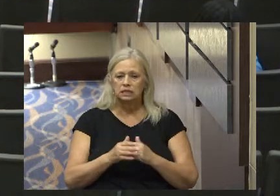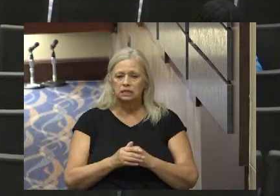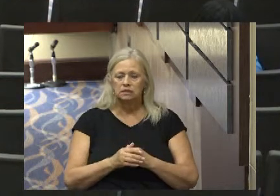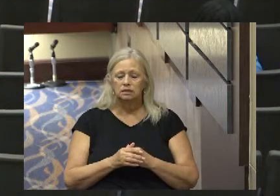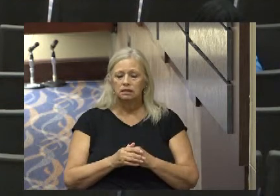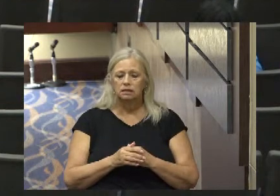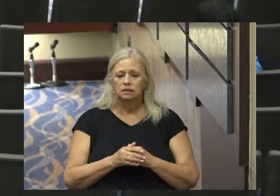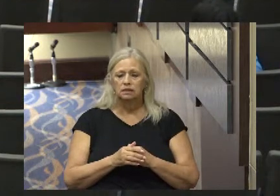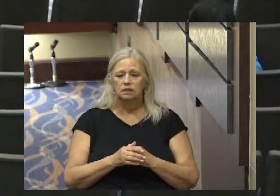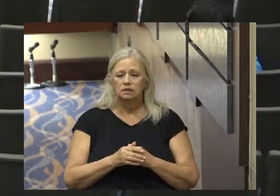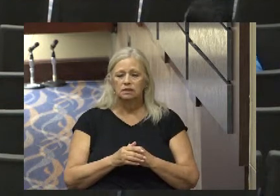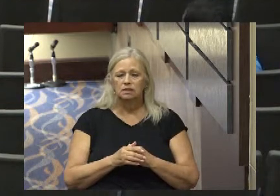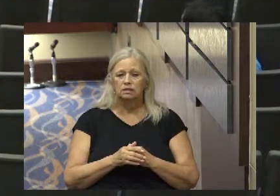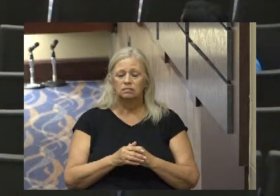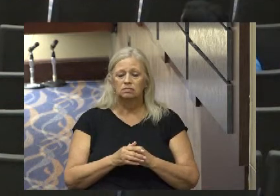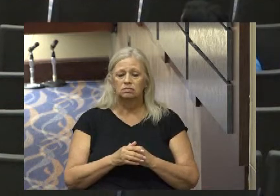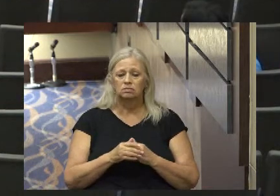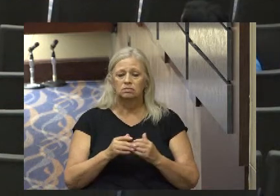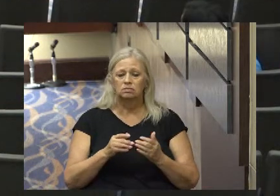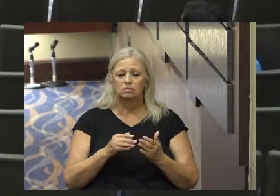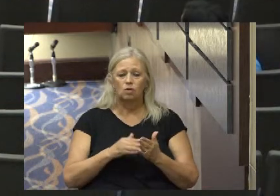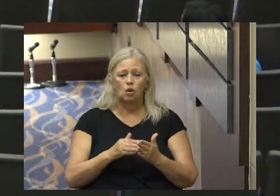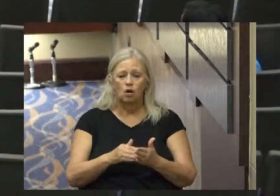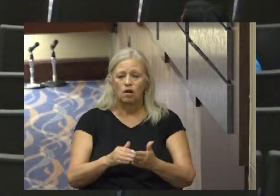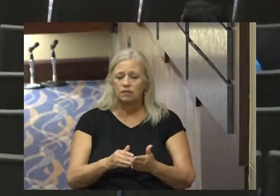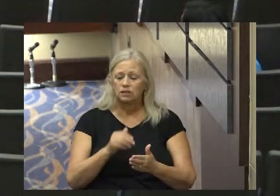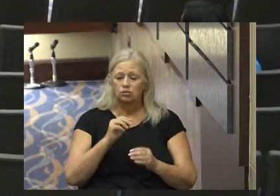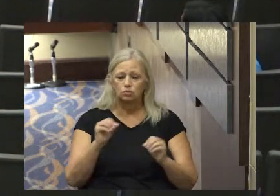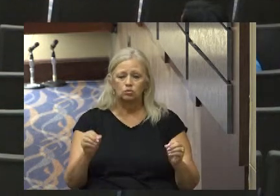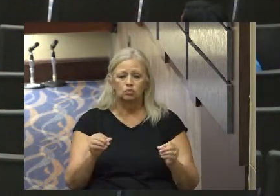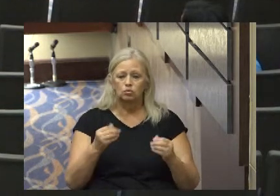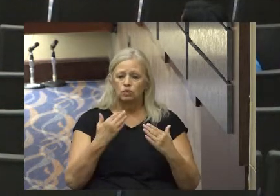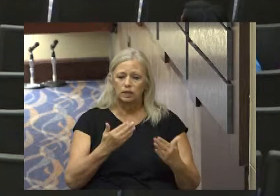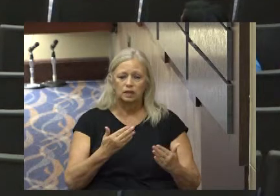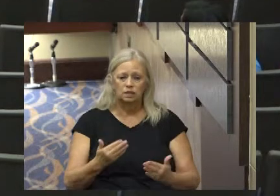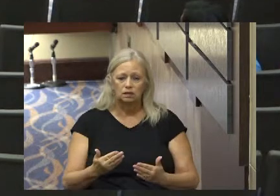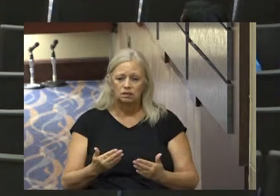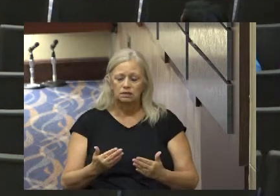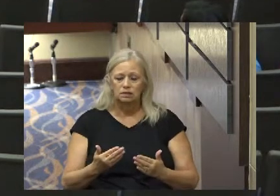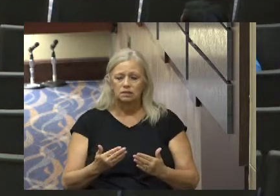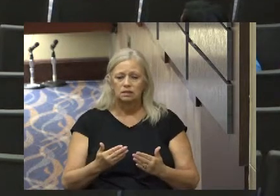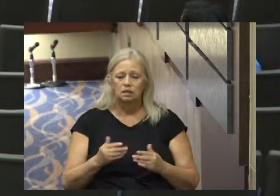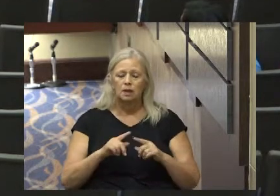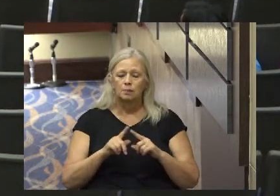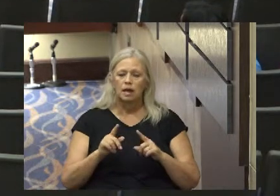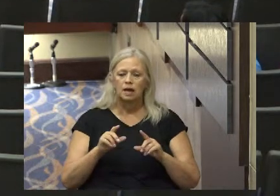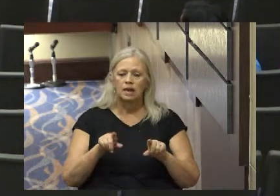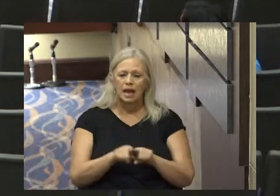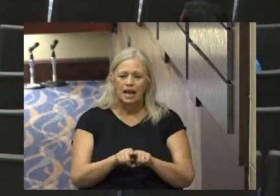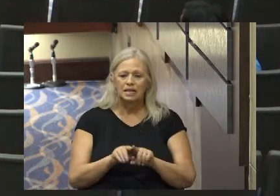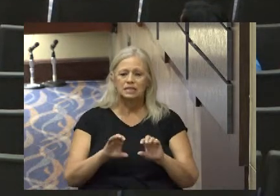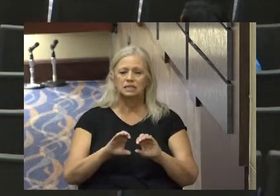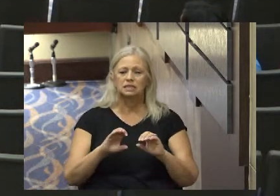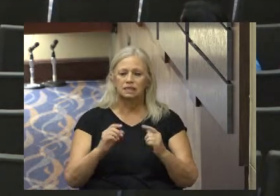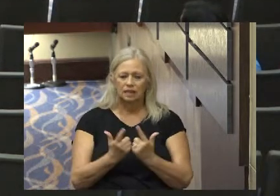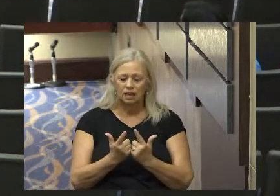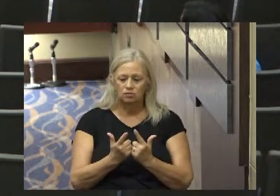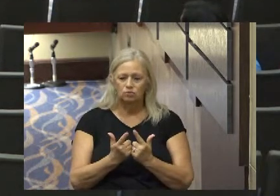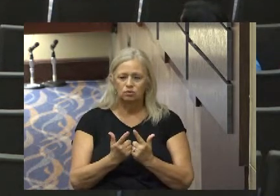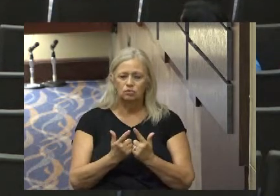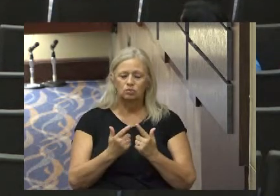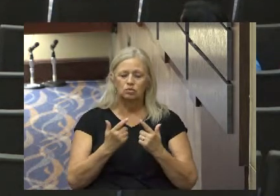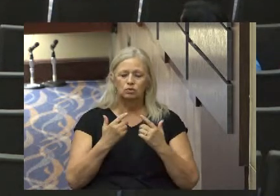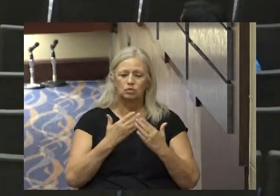is a oftentimes thankless thing to do. But I need you to know that as a council, we appreciate where you're willing to go with